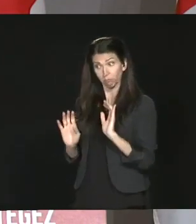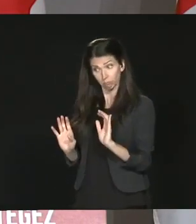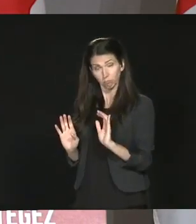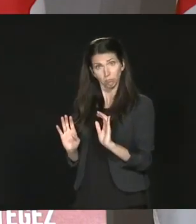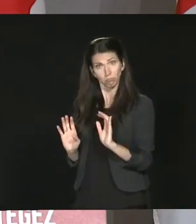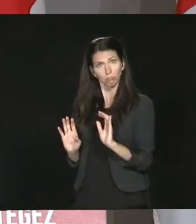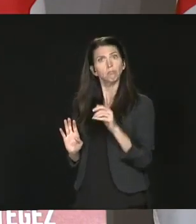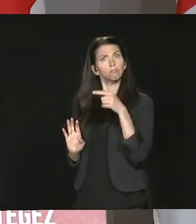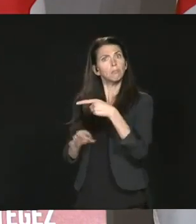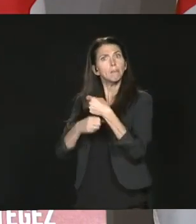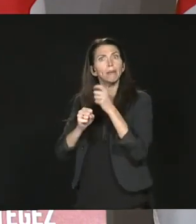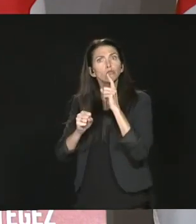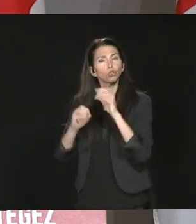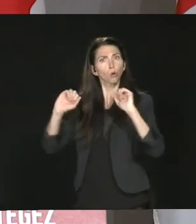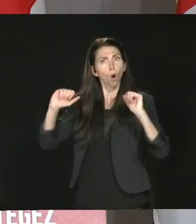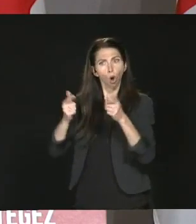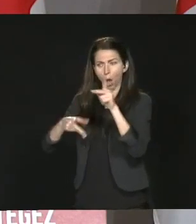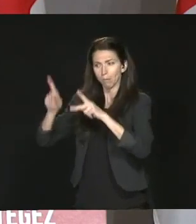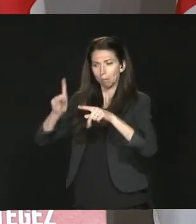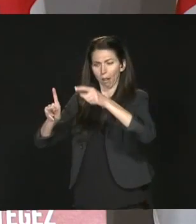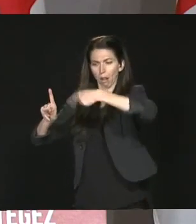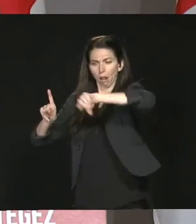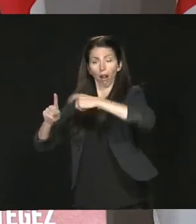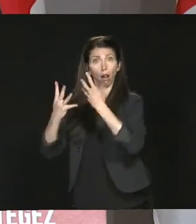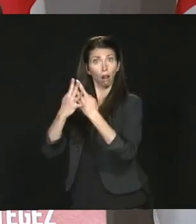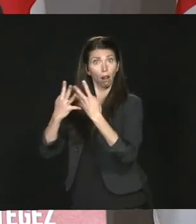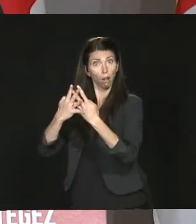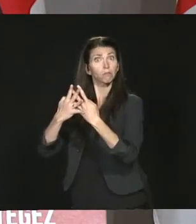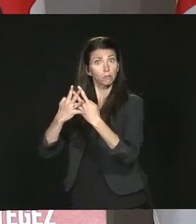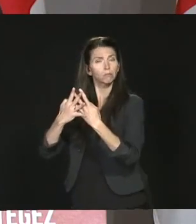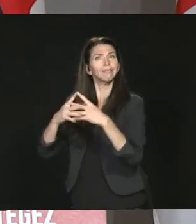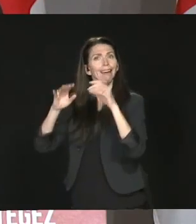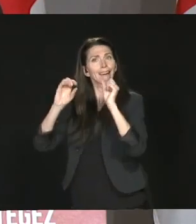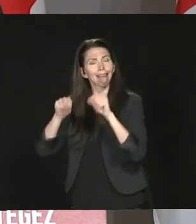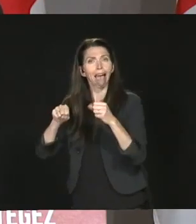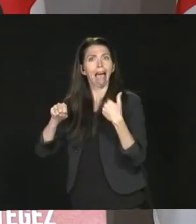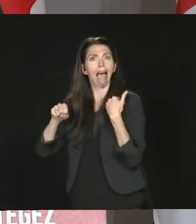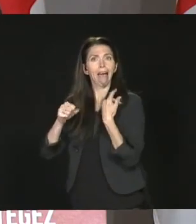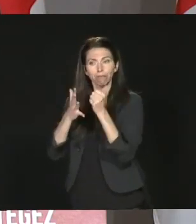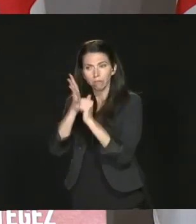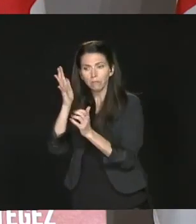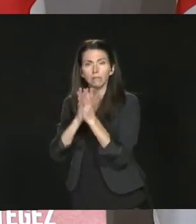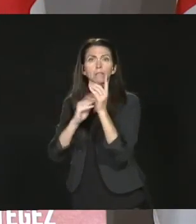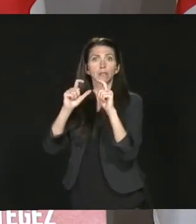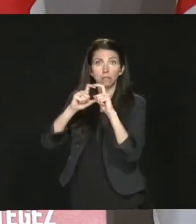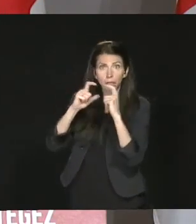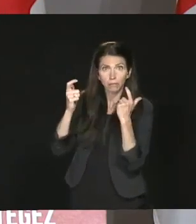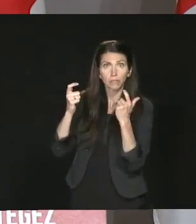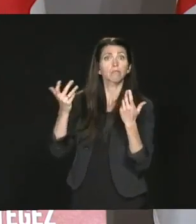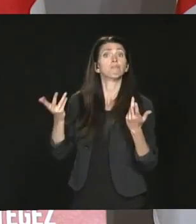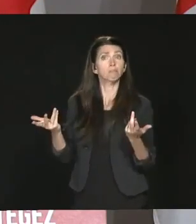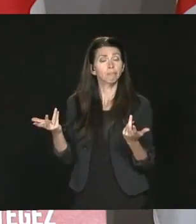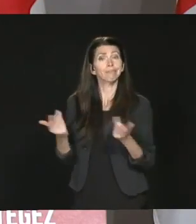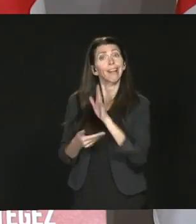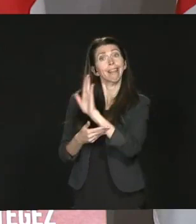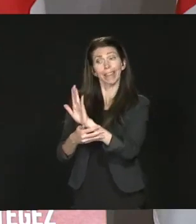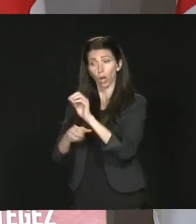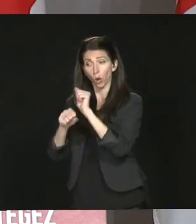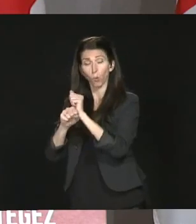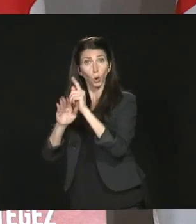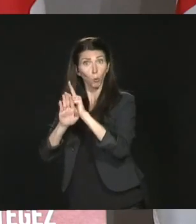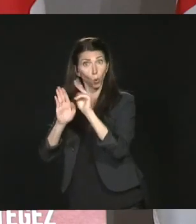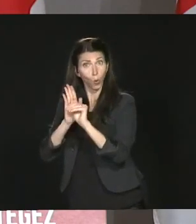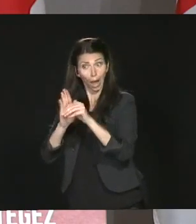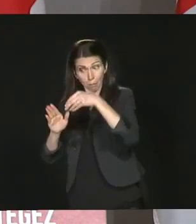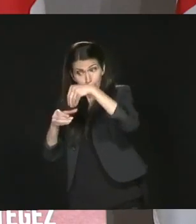access to appropriate personal protection equipment. They've retooled their work programs within the prison system to become self-sufficient